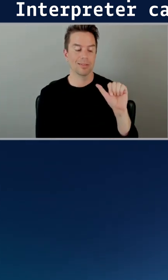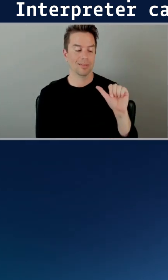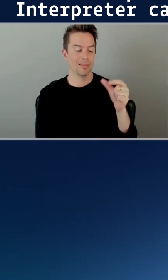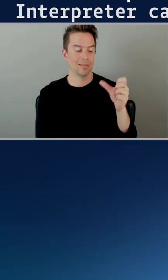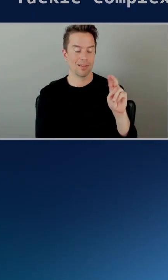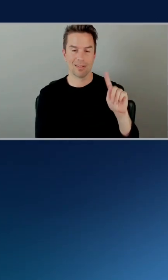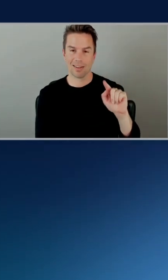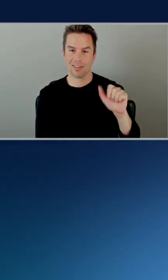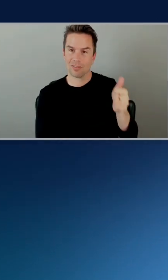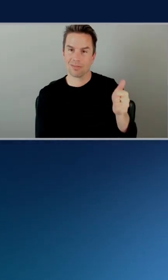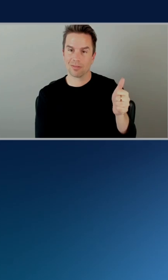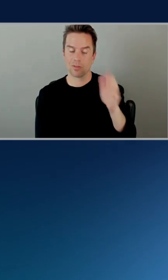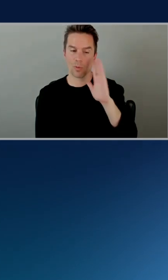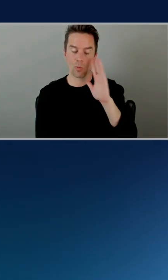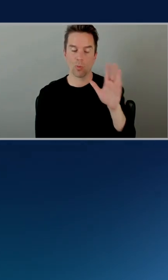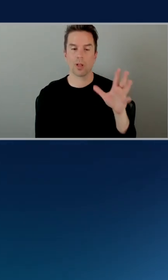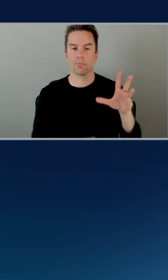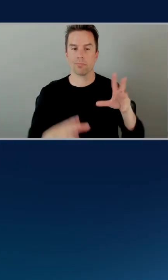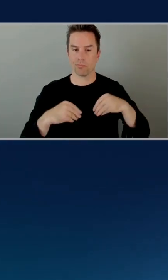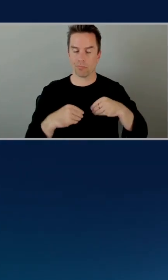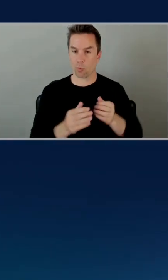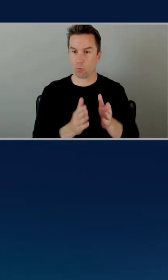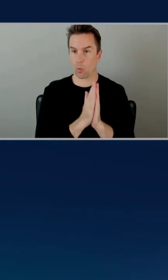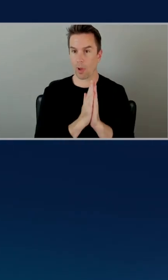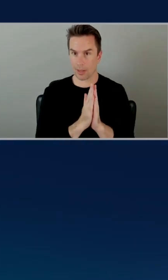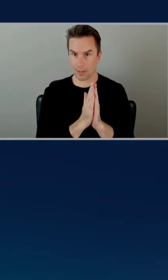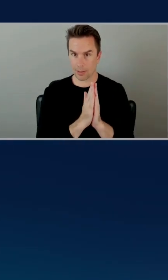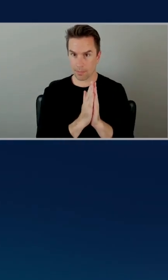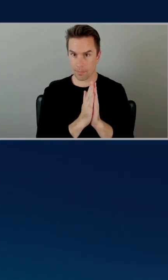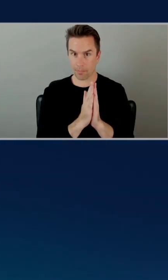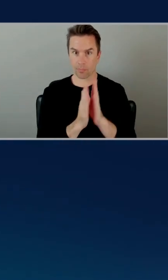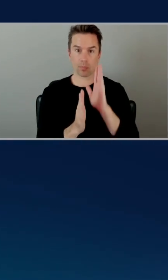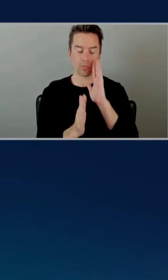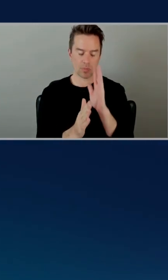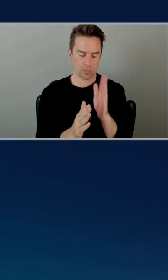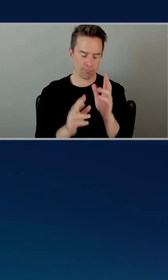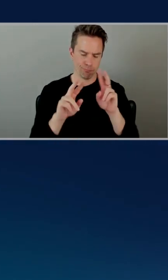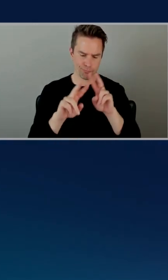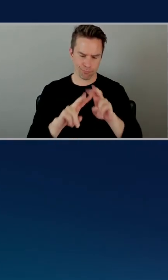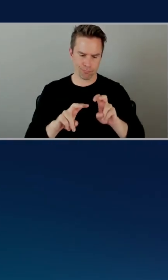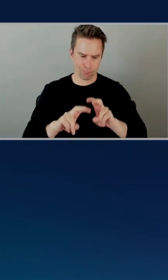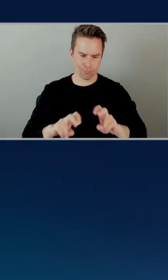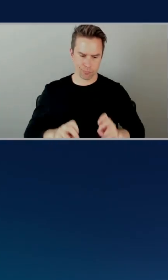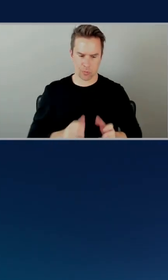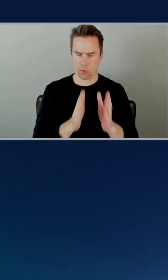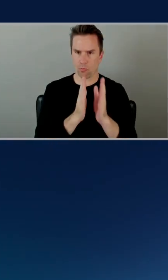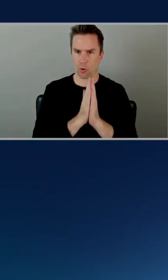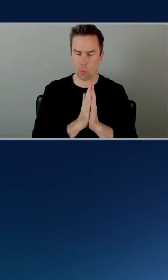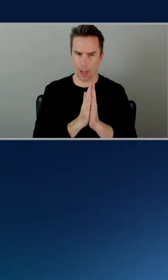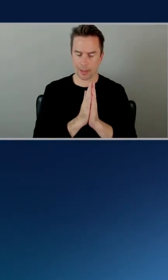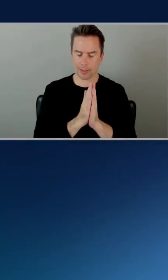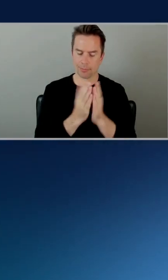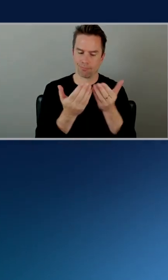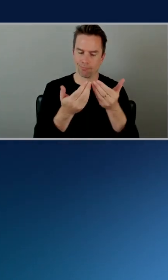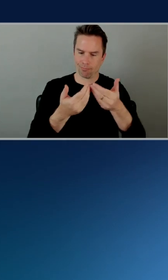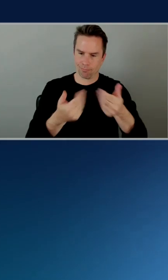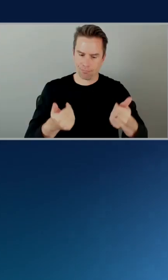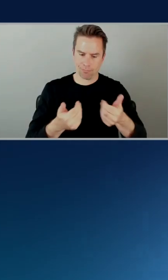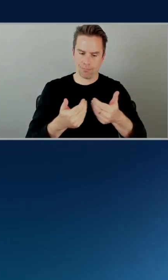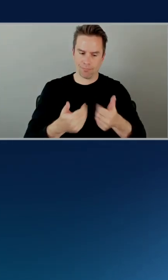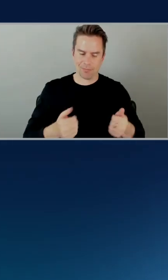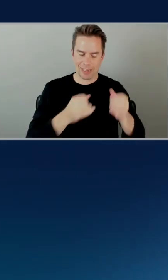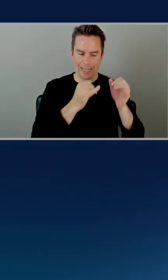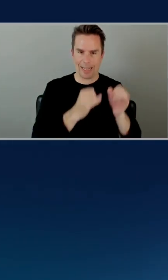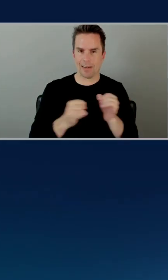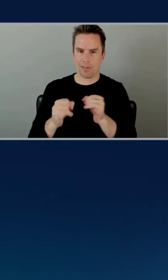will take a request, and it will break down that request into the individual tasks